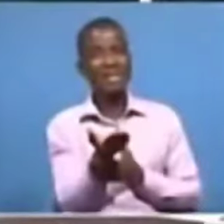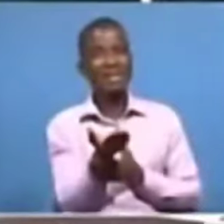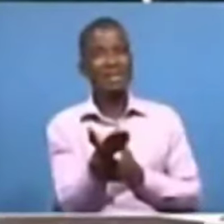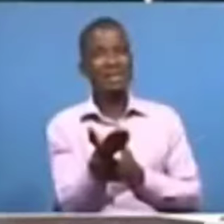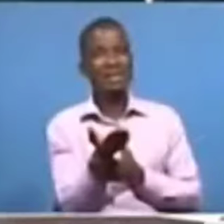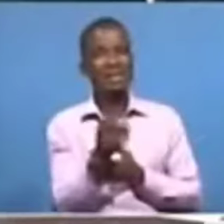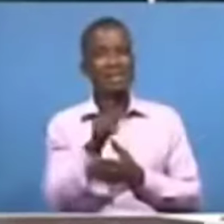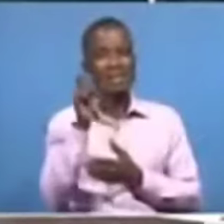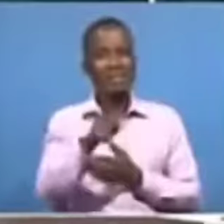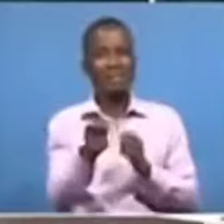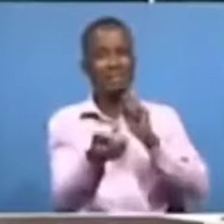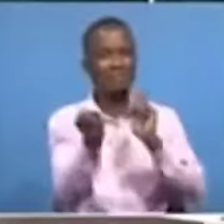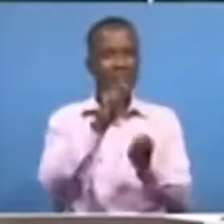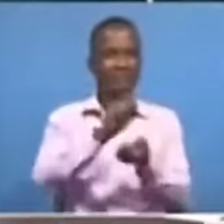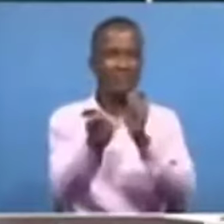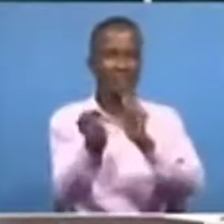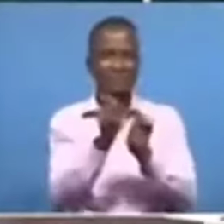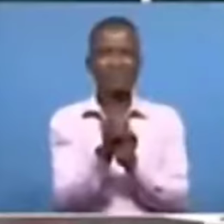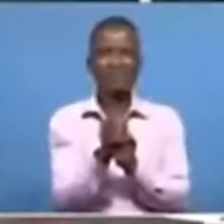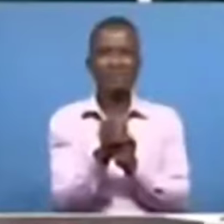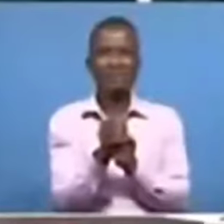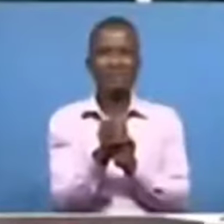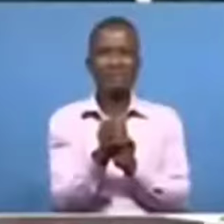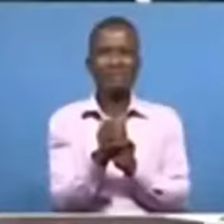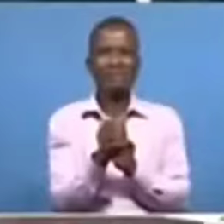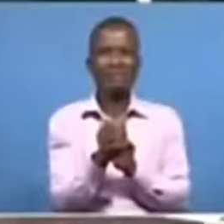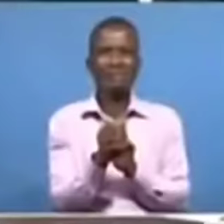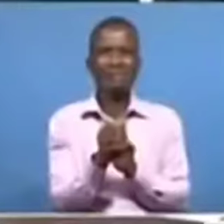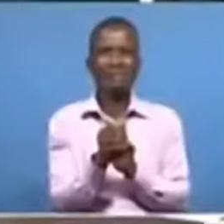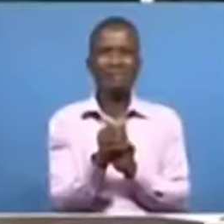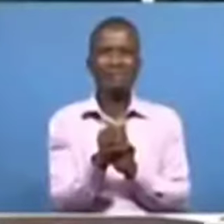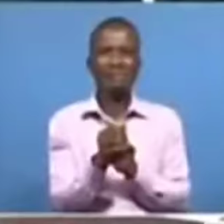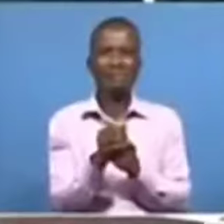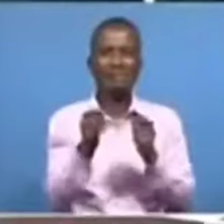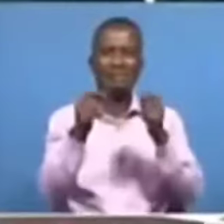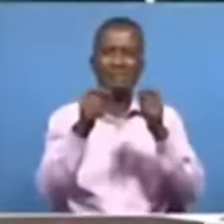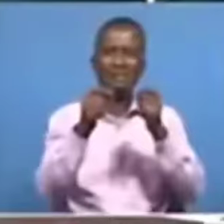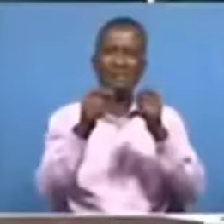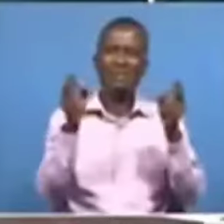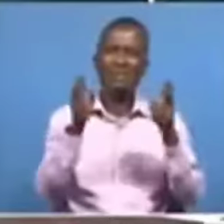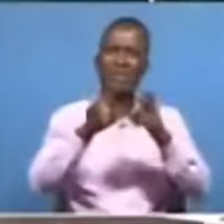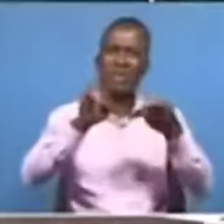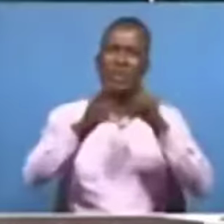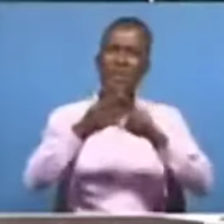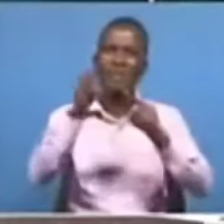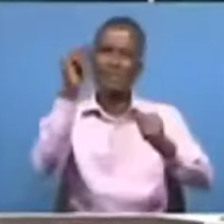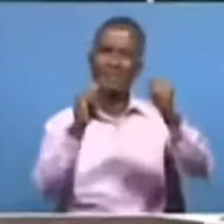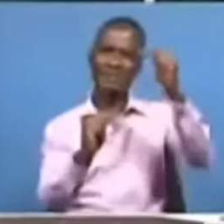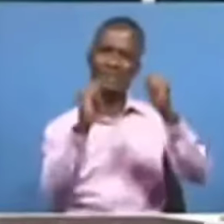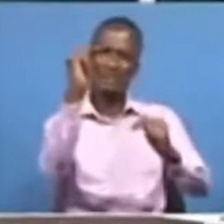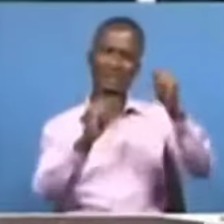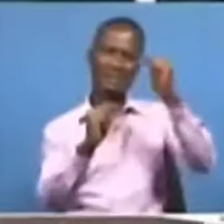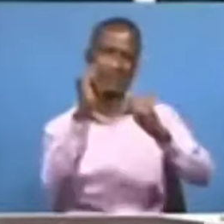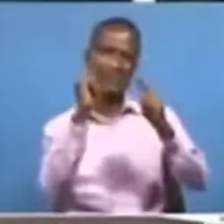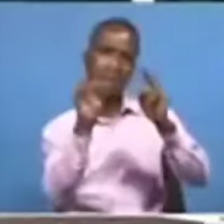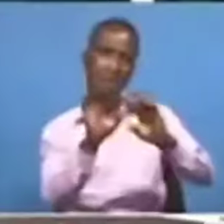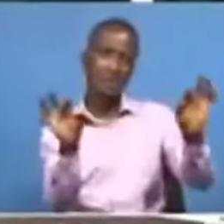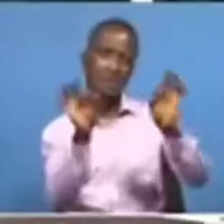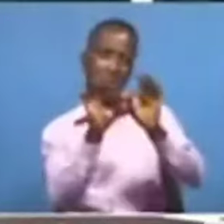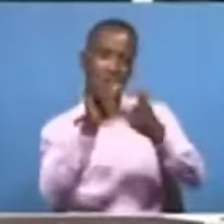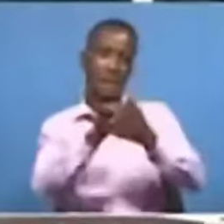to churn out conflicting and inconsistent figures. And that it was important, among other things I would say, it was important